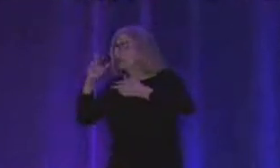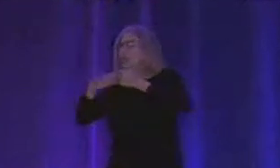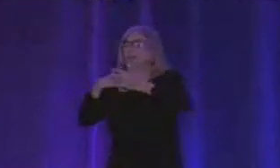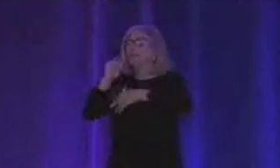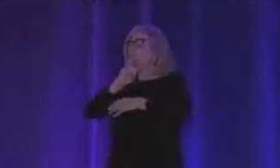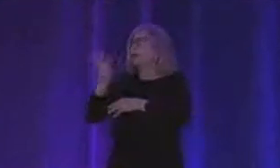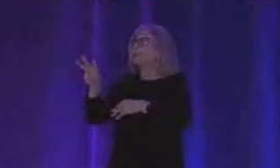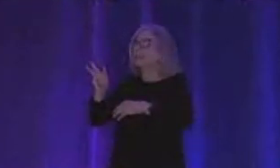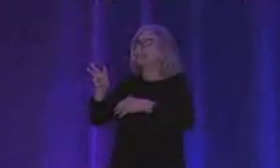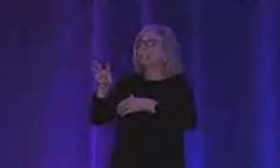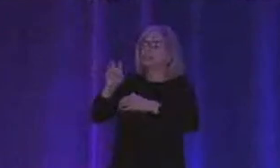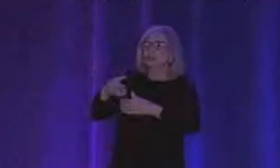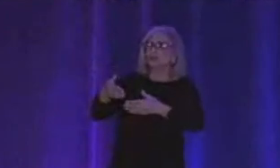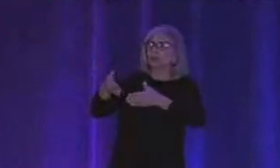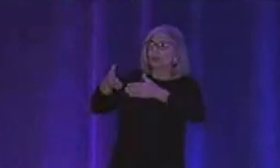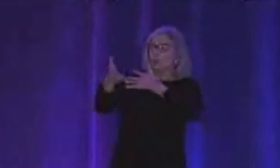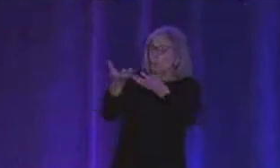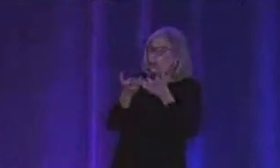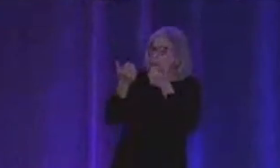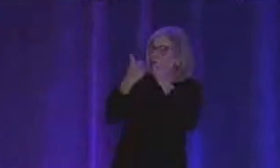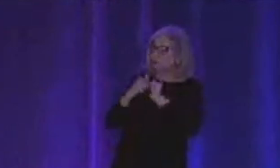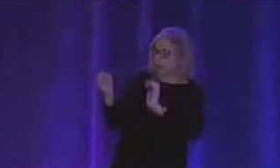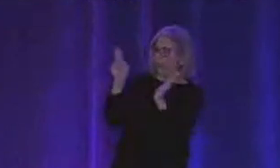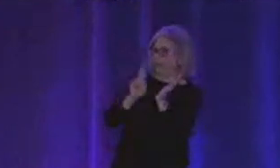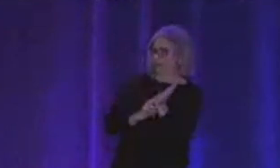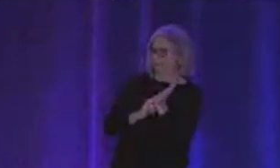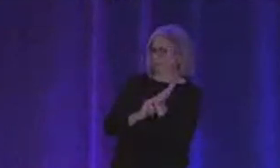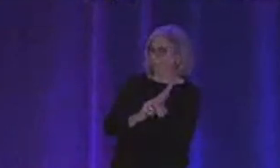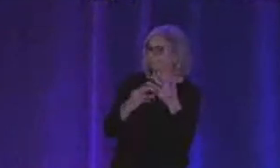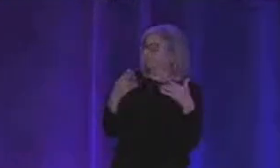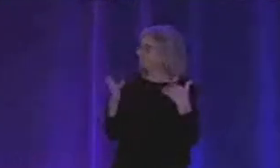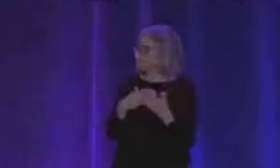website you're actually trying to log into.